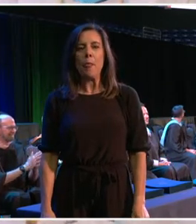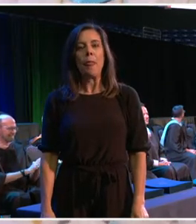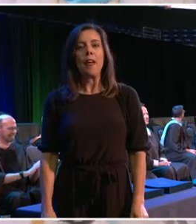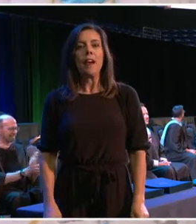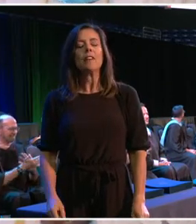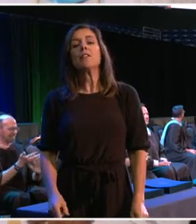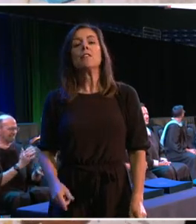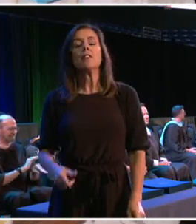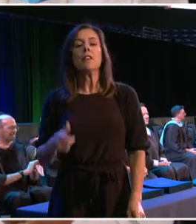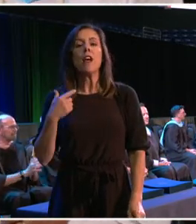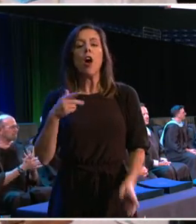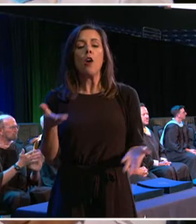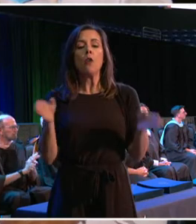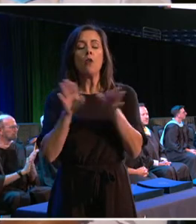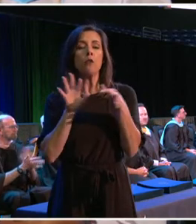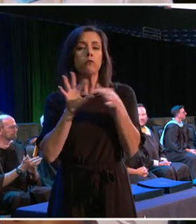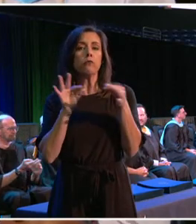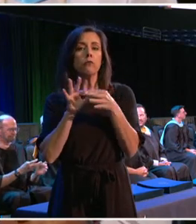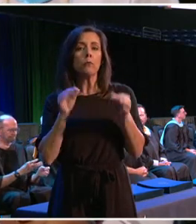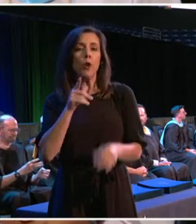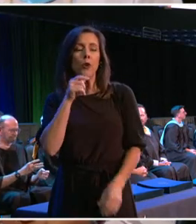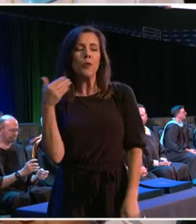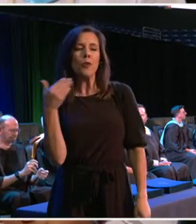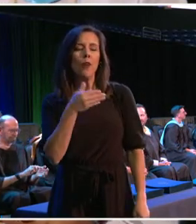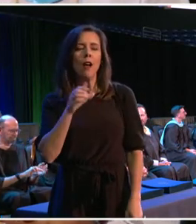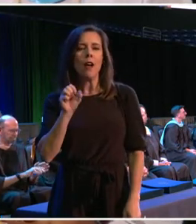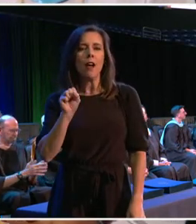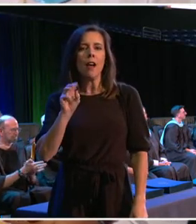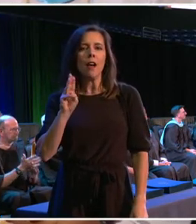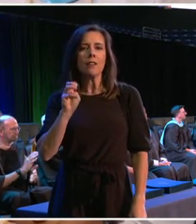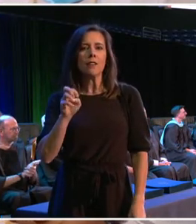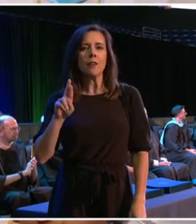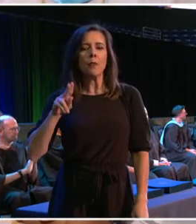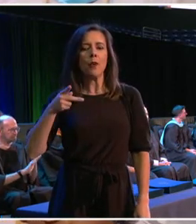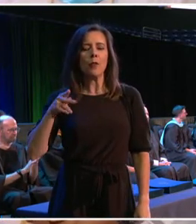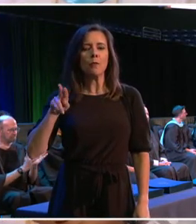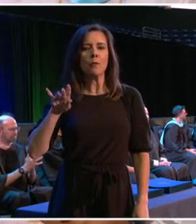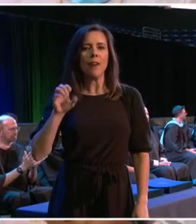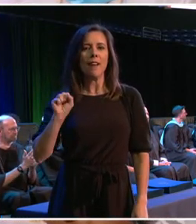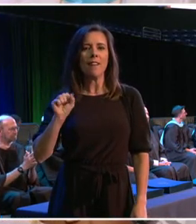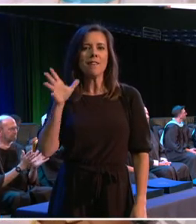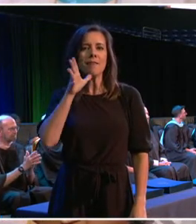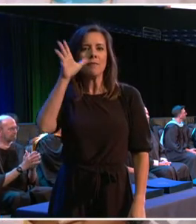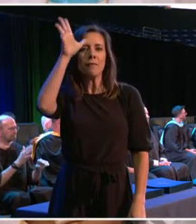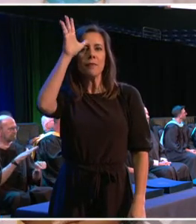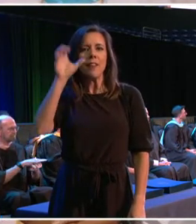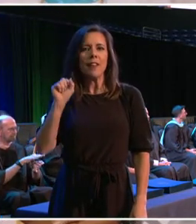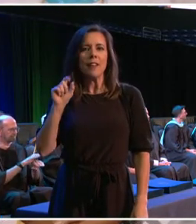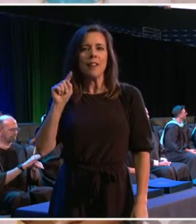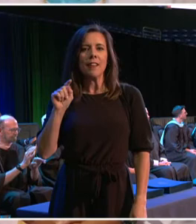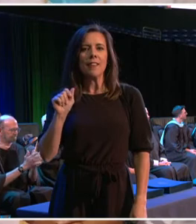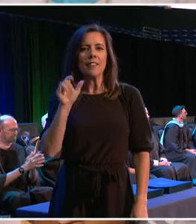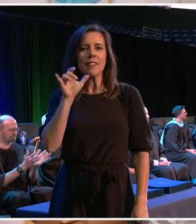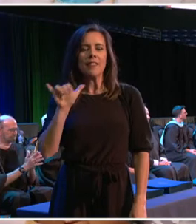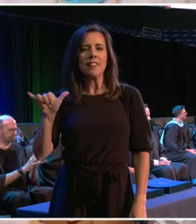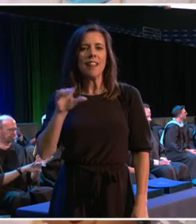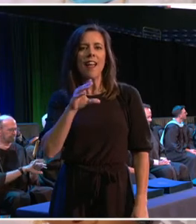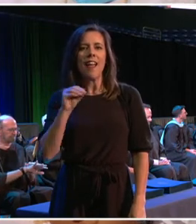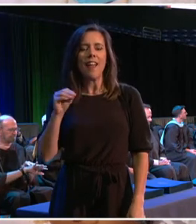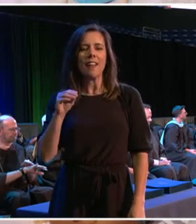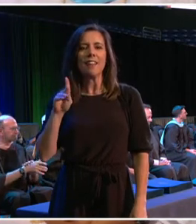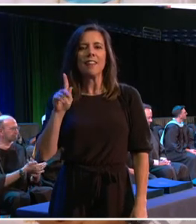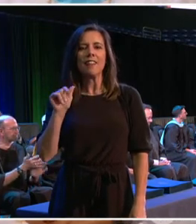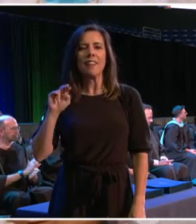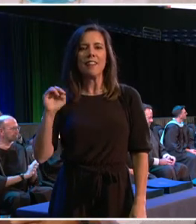Our closing remarks will be offered by Ms. Summer Price. Summer is the daughter of Stacy Price and Cleavon